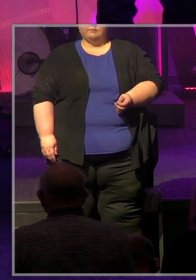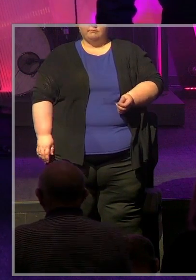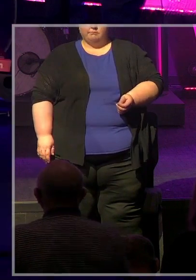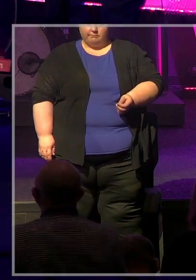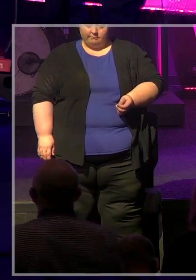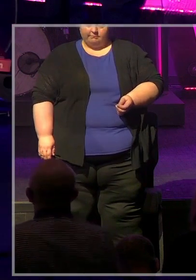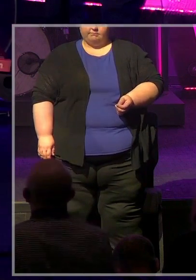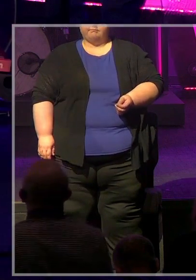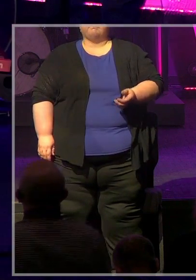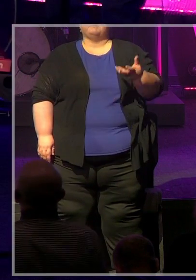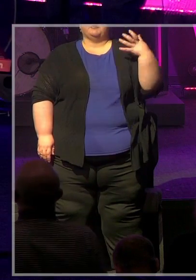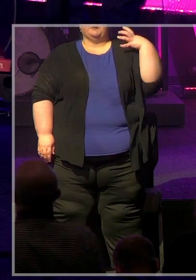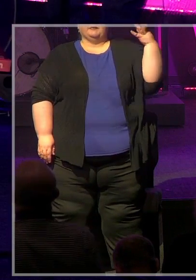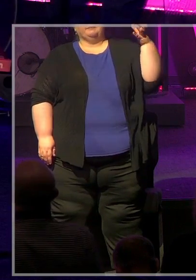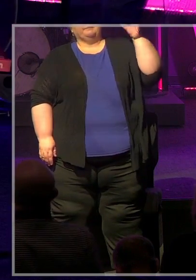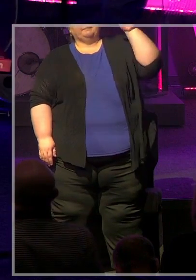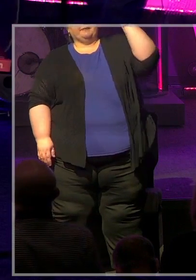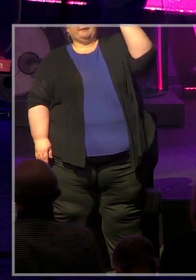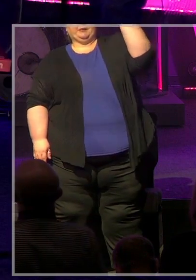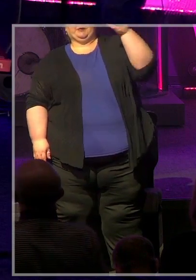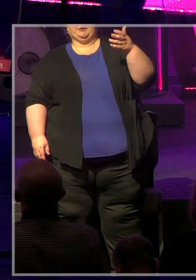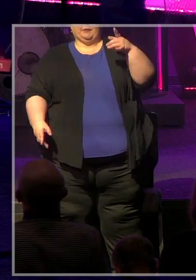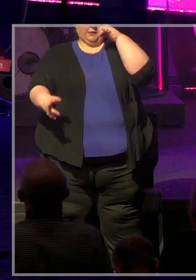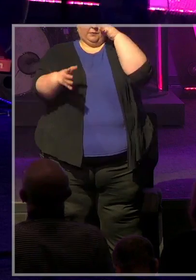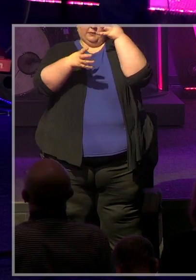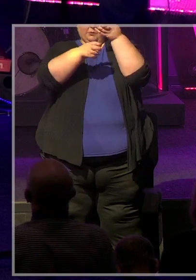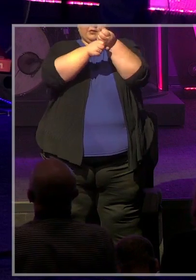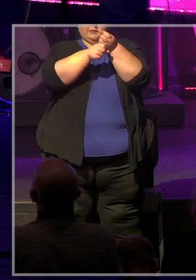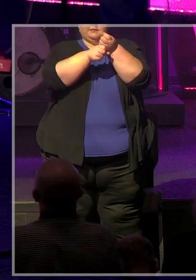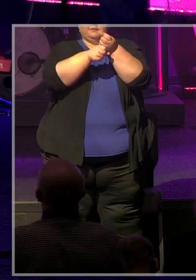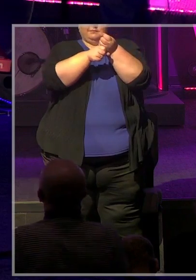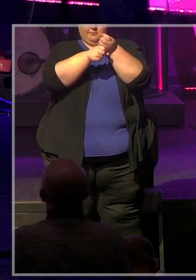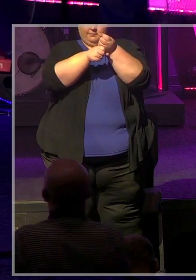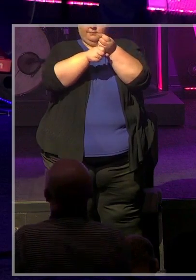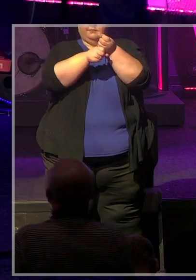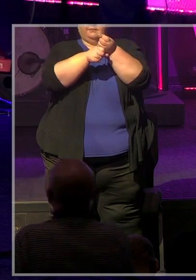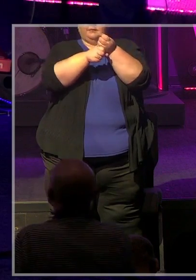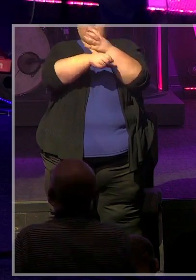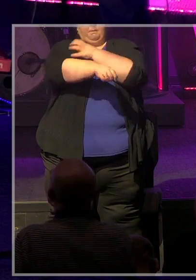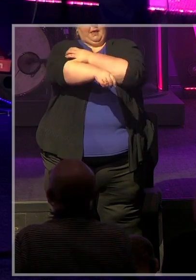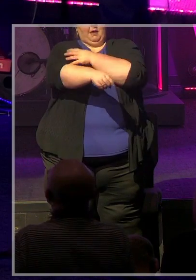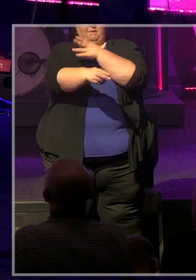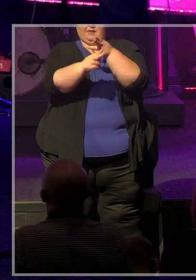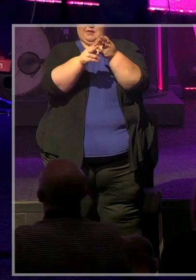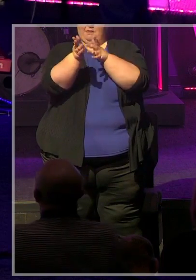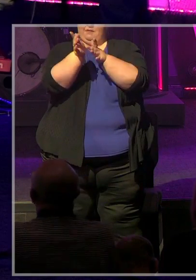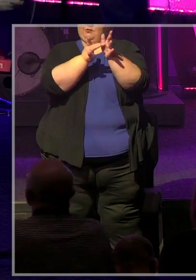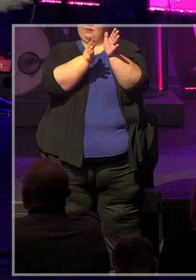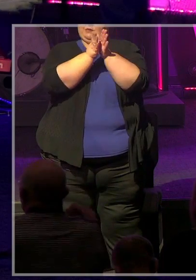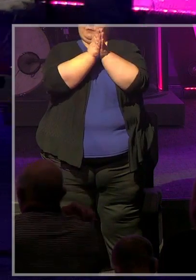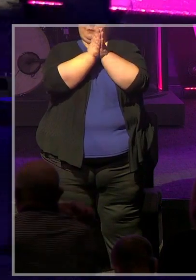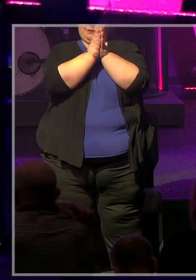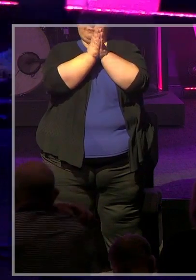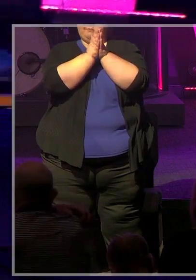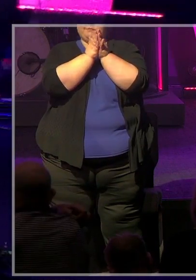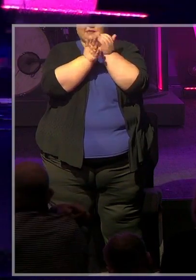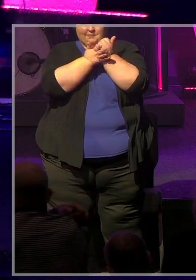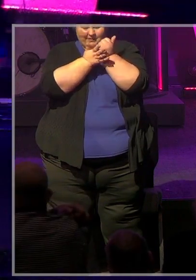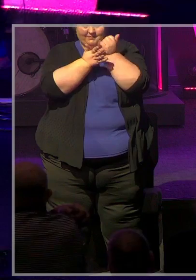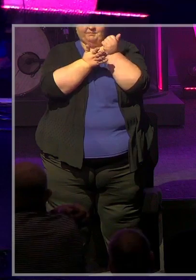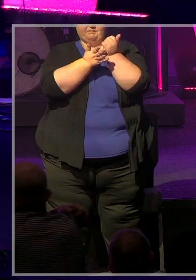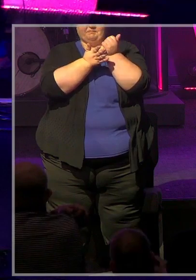And so we give that to you, and we trust that. And in the powerful name of Jesus, we pray.